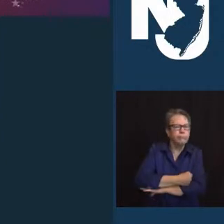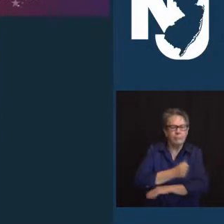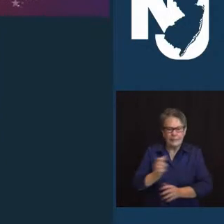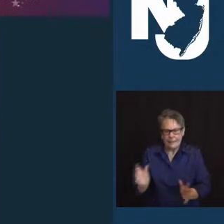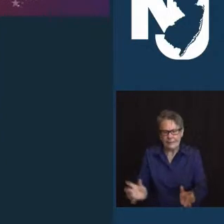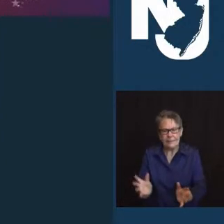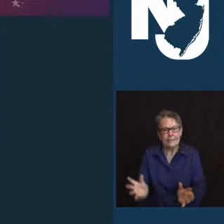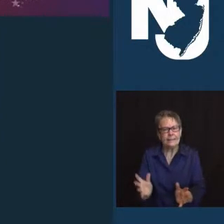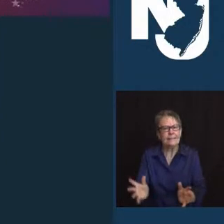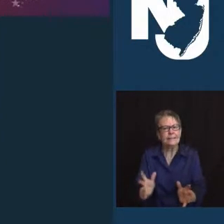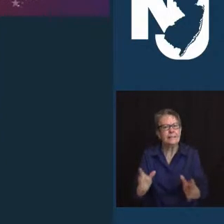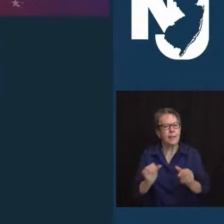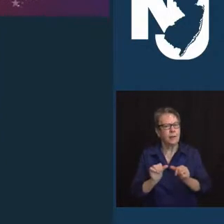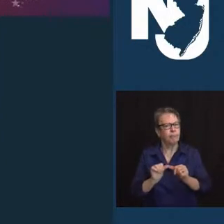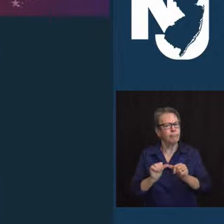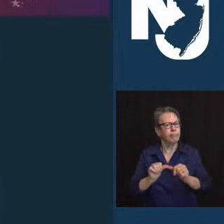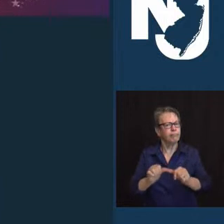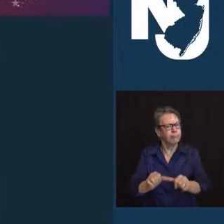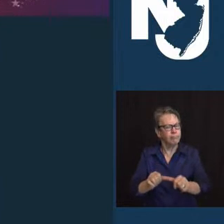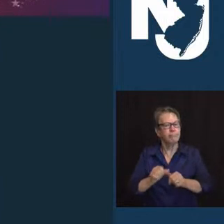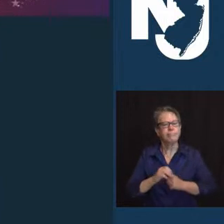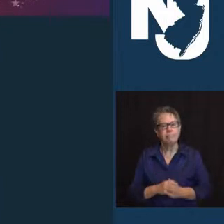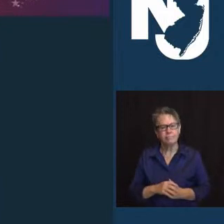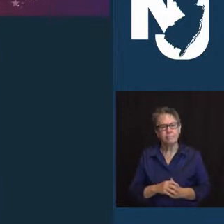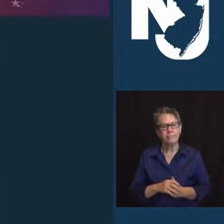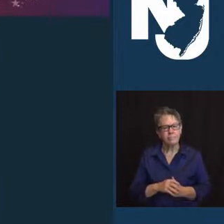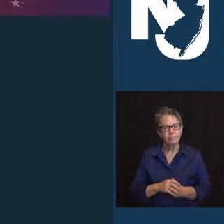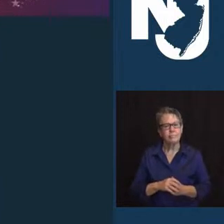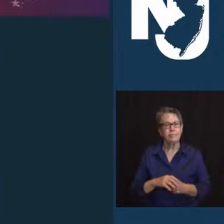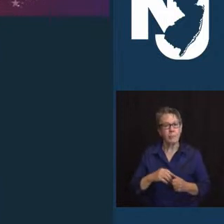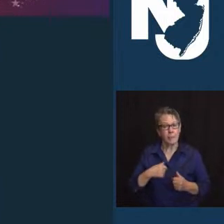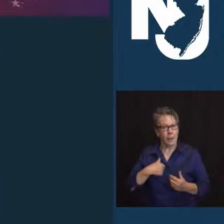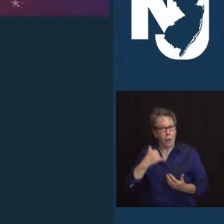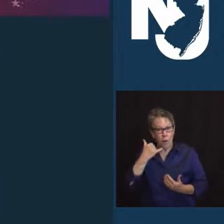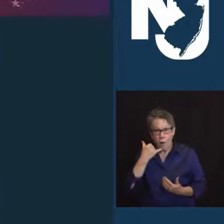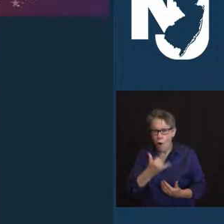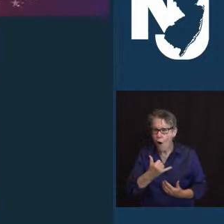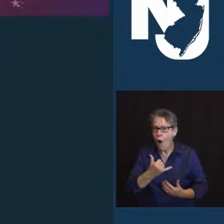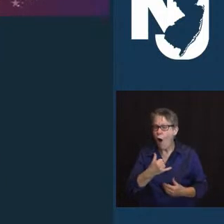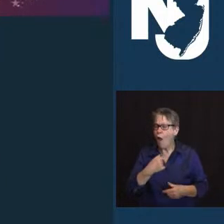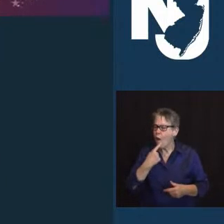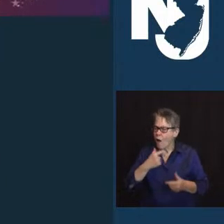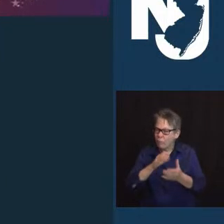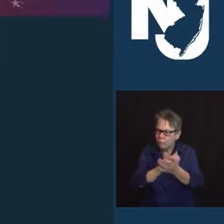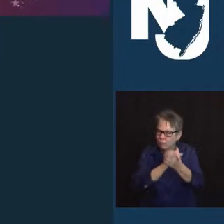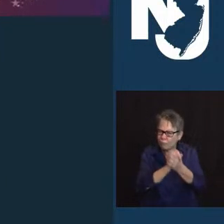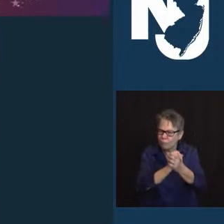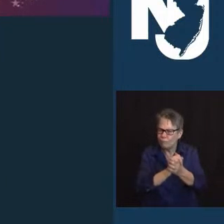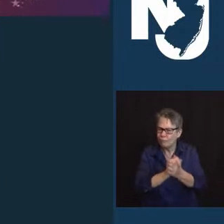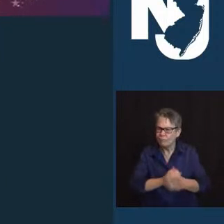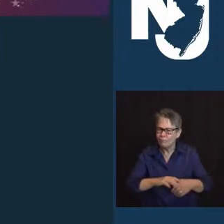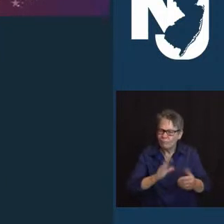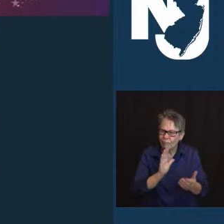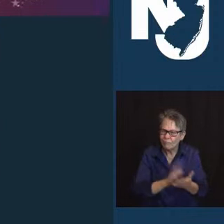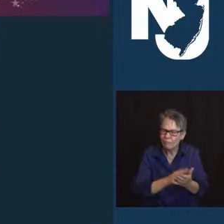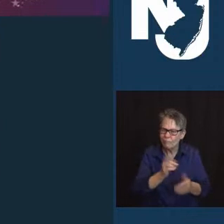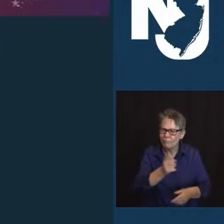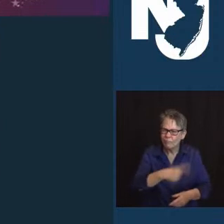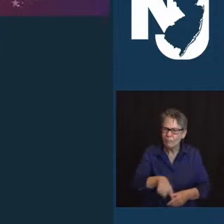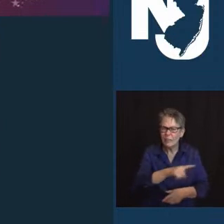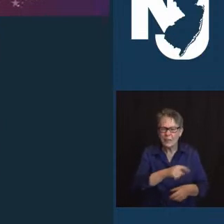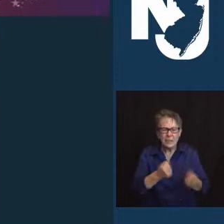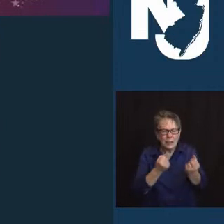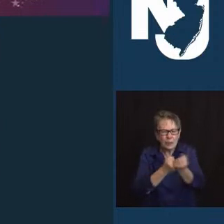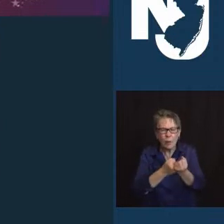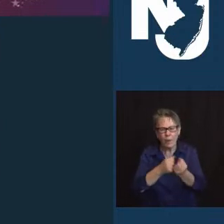that followed. I also called them to thank them for all they do to promote the arts in one of South Jersey's downtown gems. And I know they're